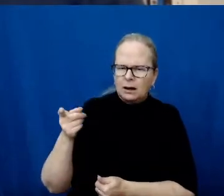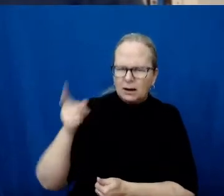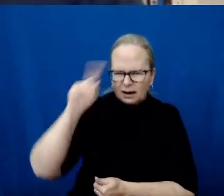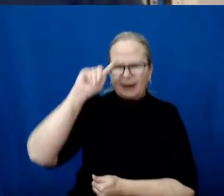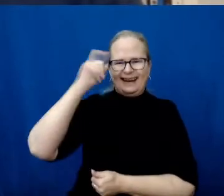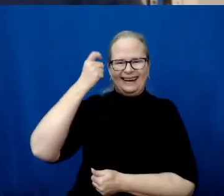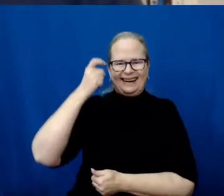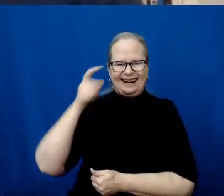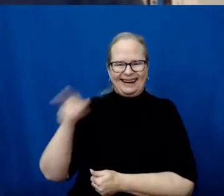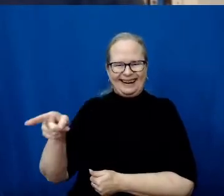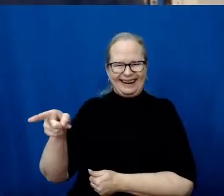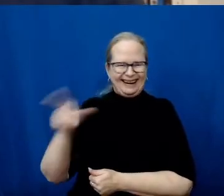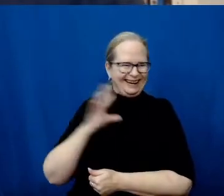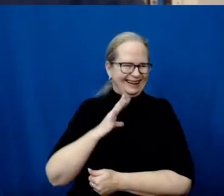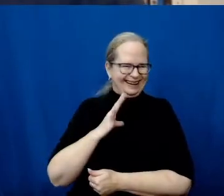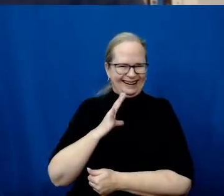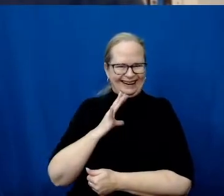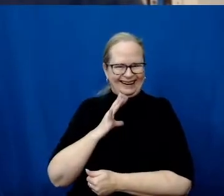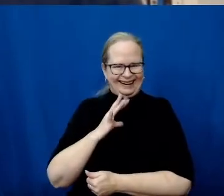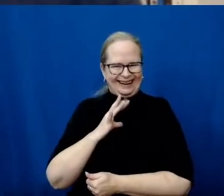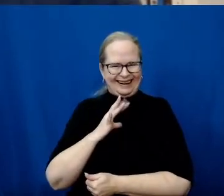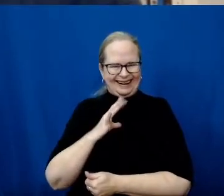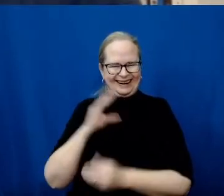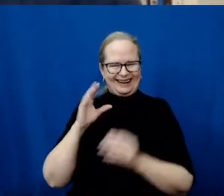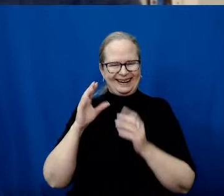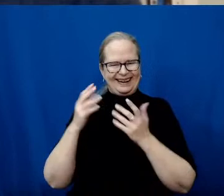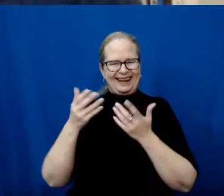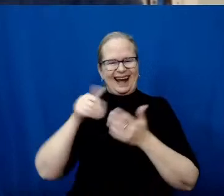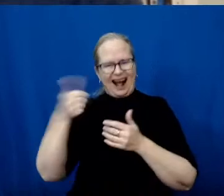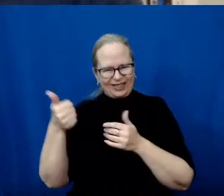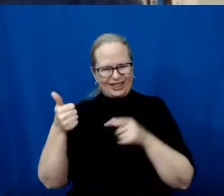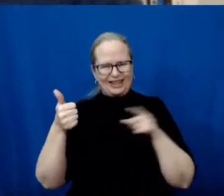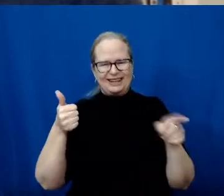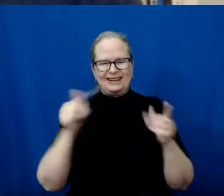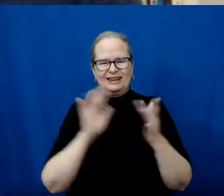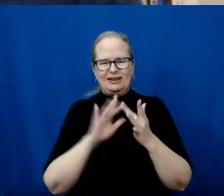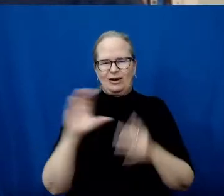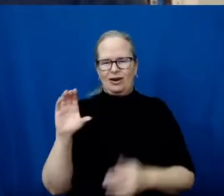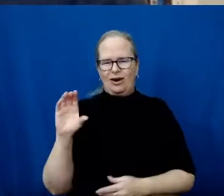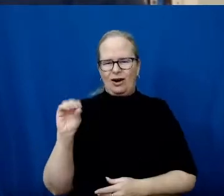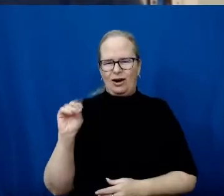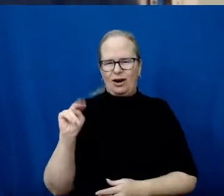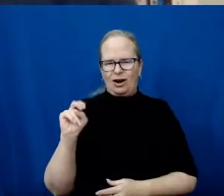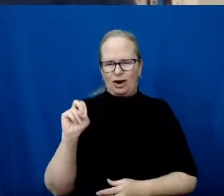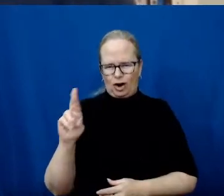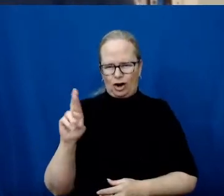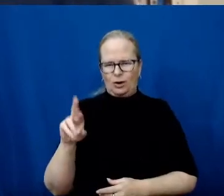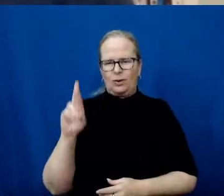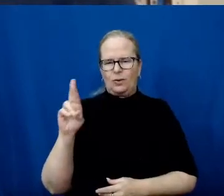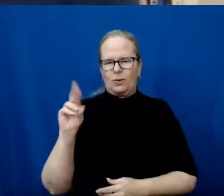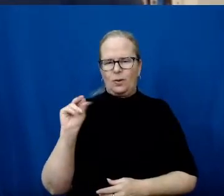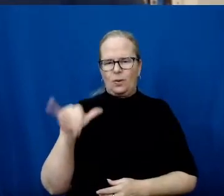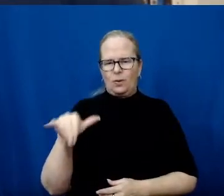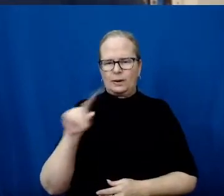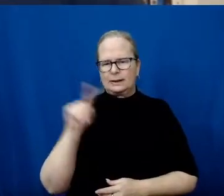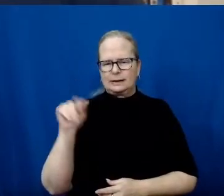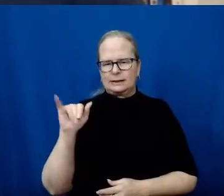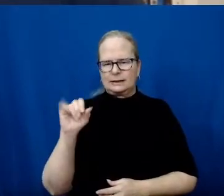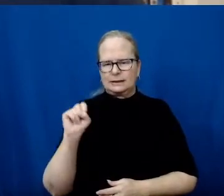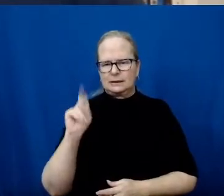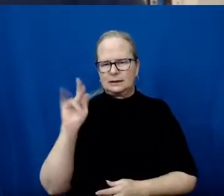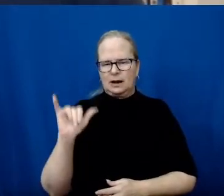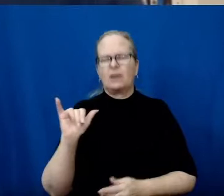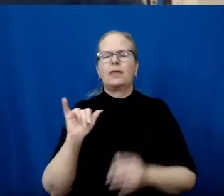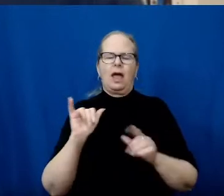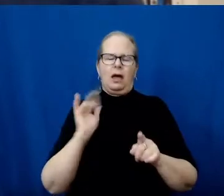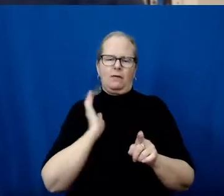scientist, Connor Rizicki, who's part of our crew, and be like, why do I love aerosol so much? It's